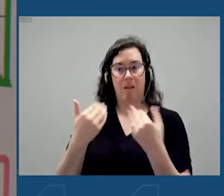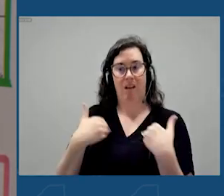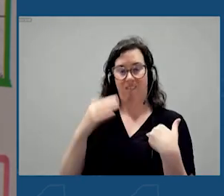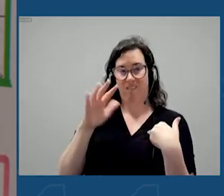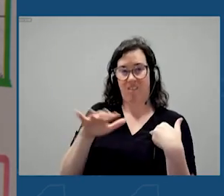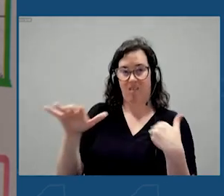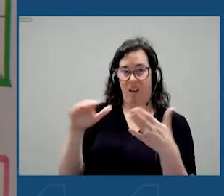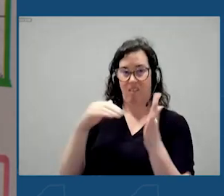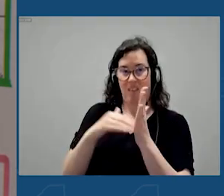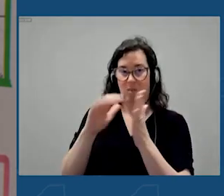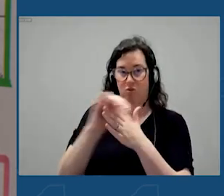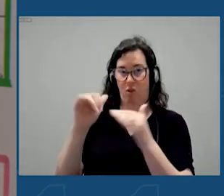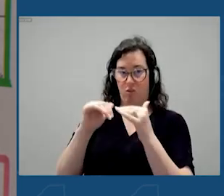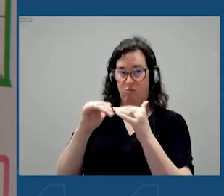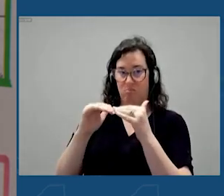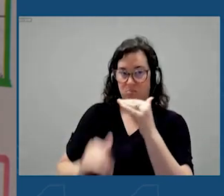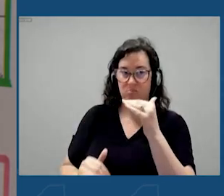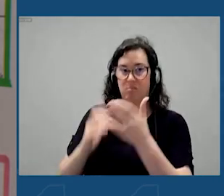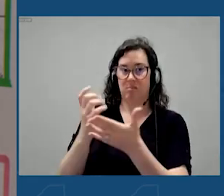could get assistance with childcare.